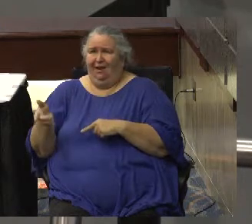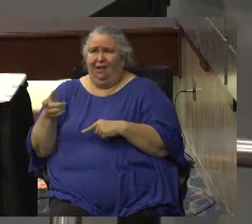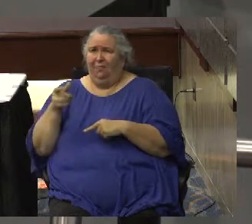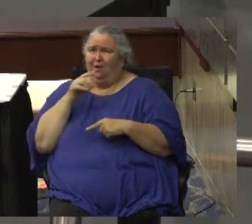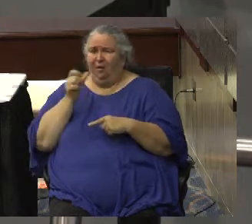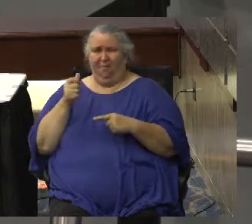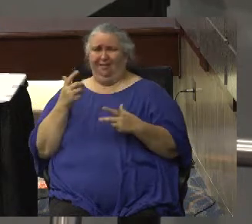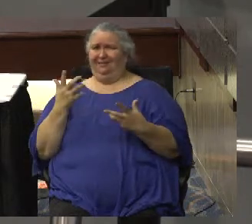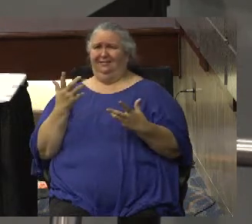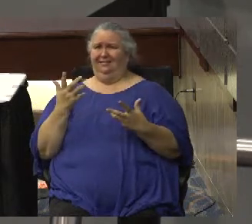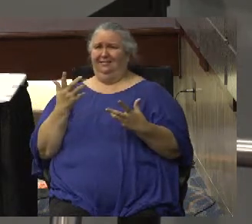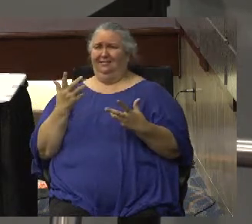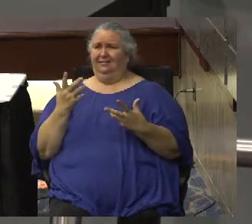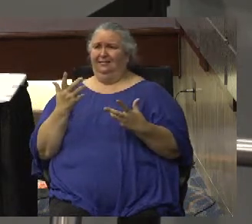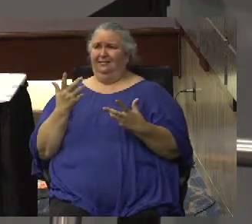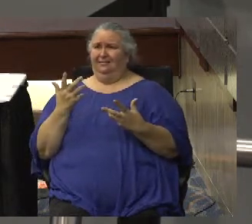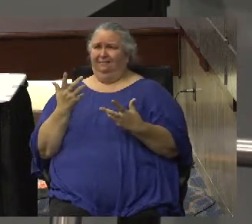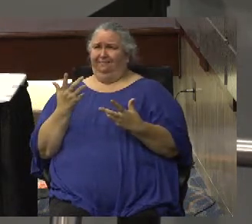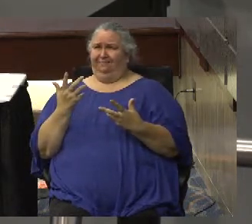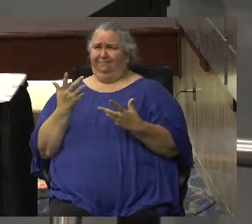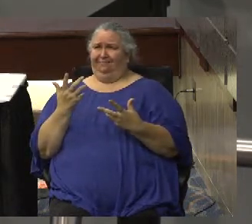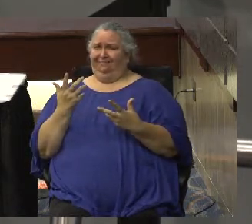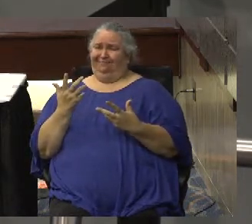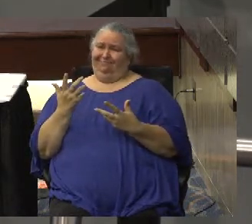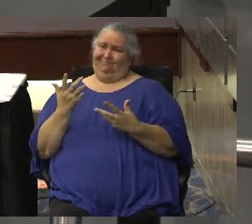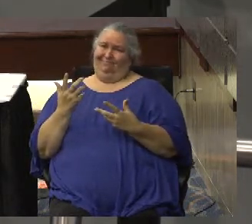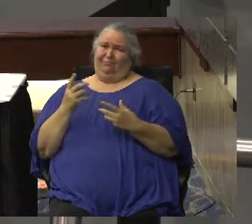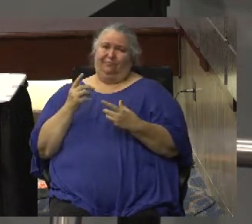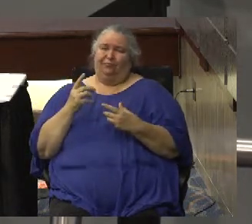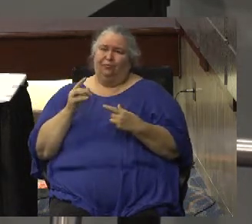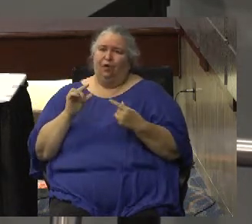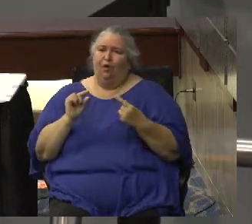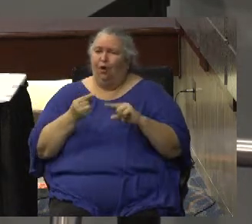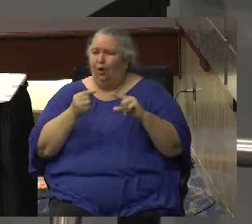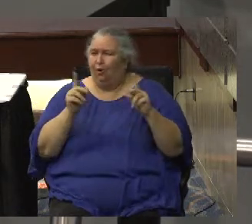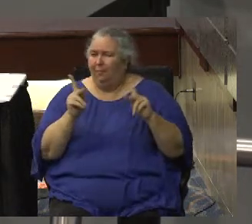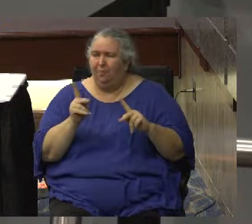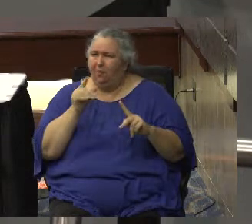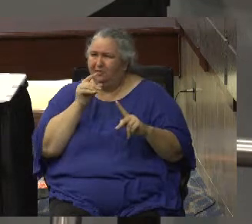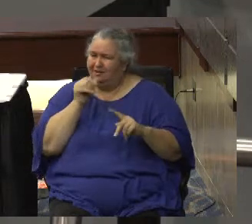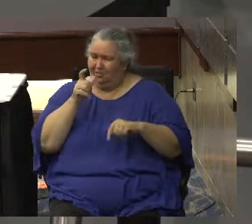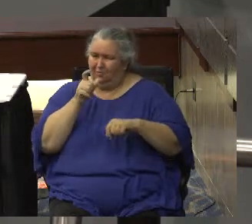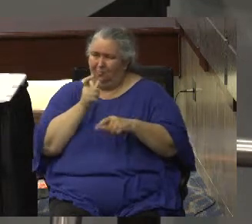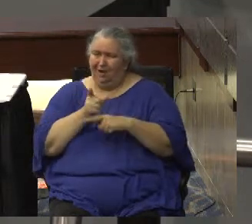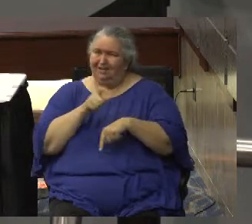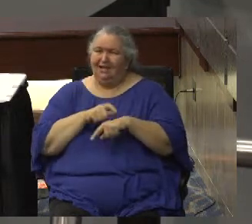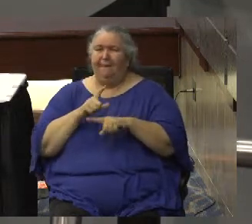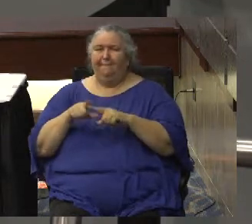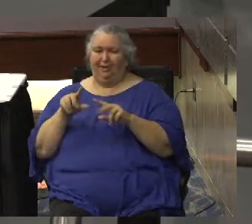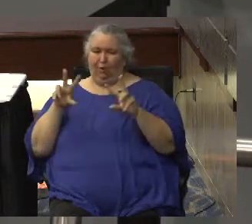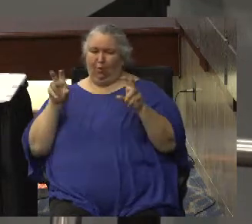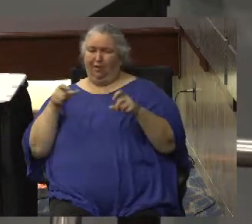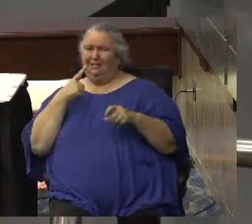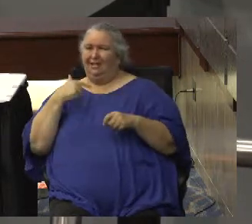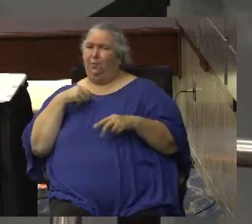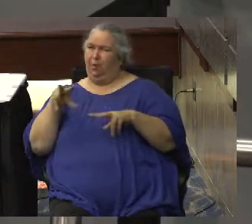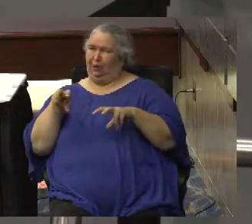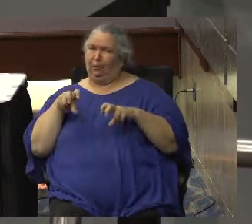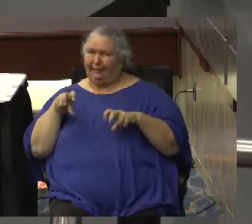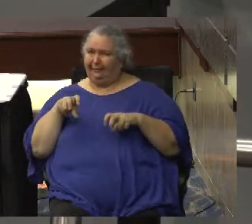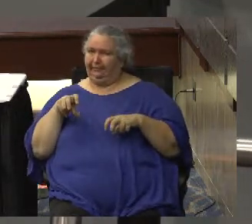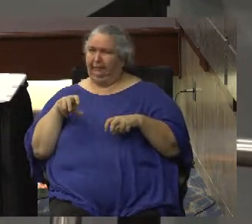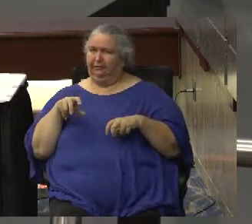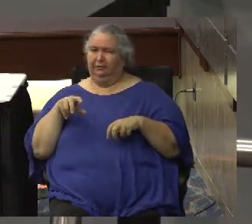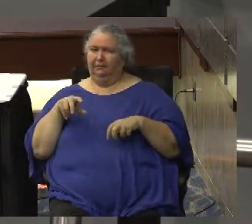anybody because that's just not the right time right now. So we don't want to do that. But the quote saying that we were greedy, that I sold a